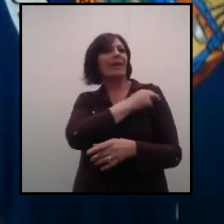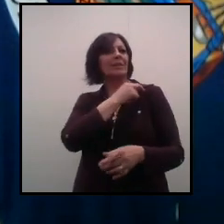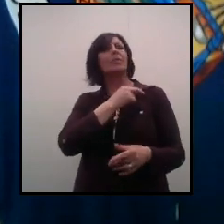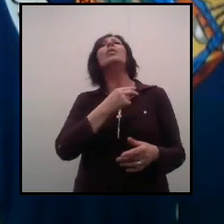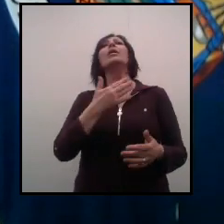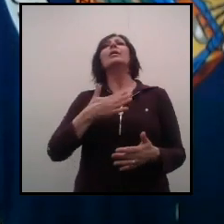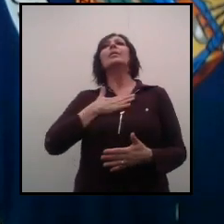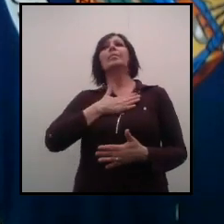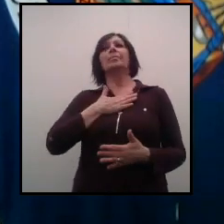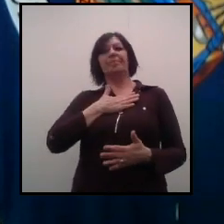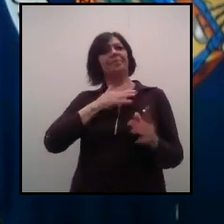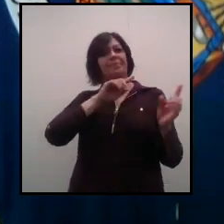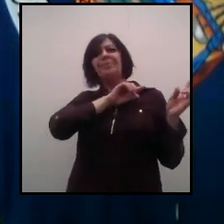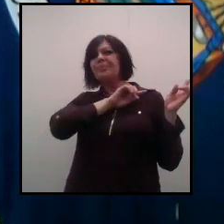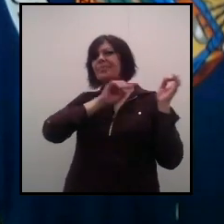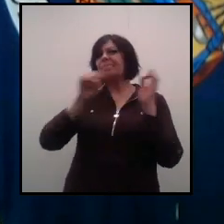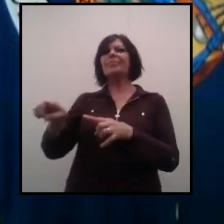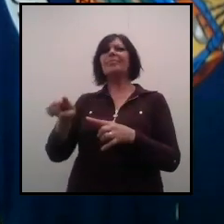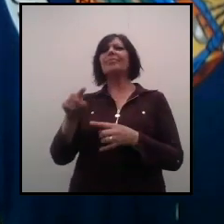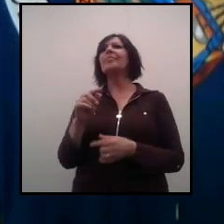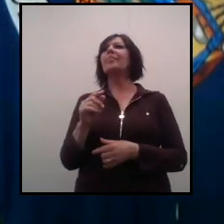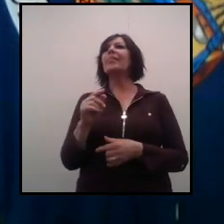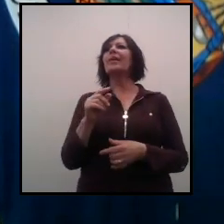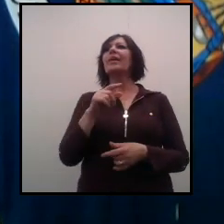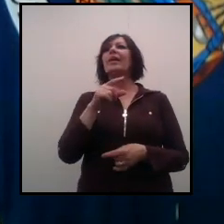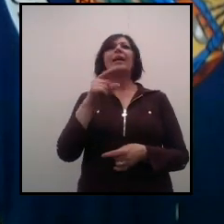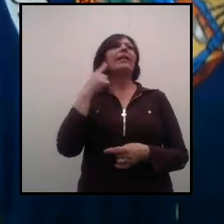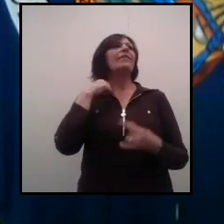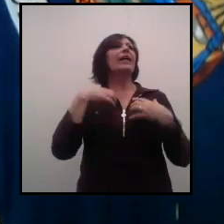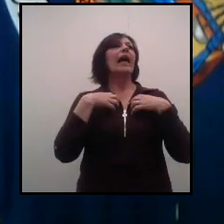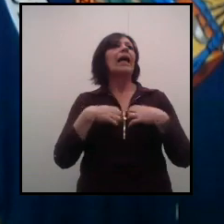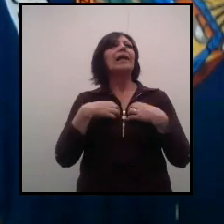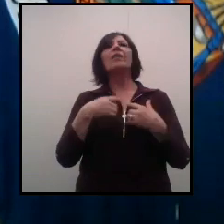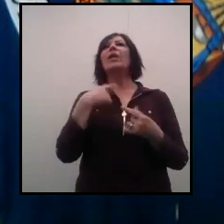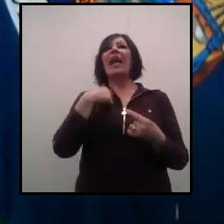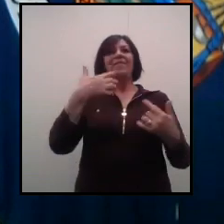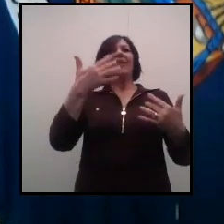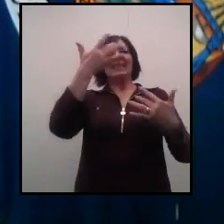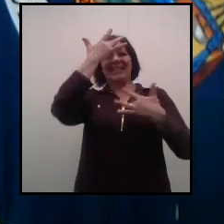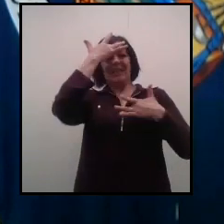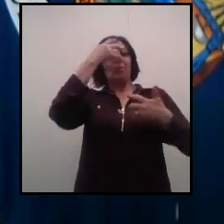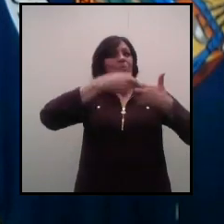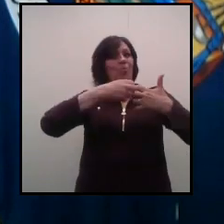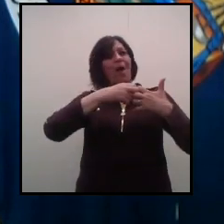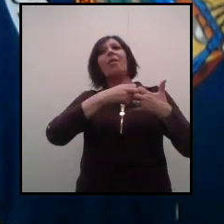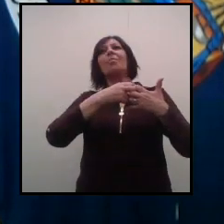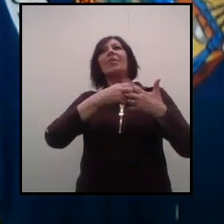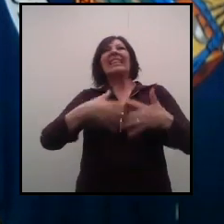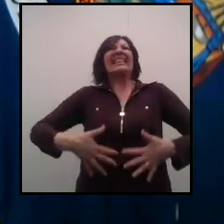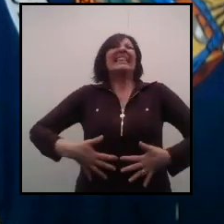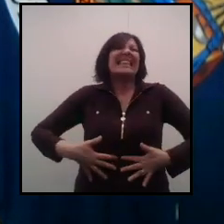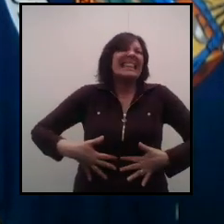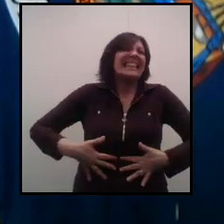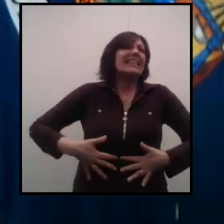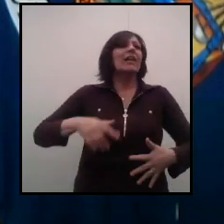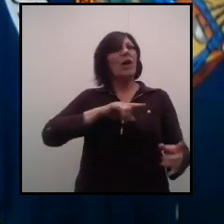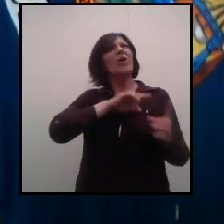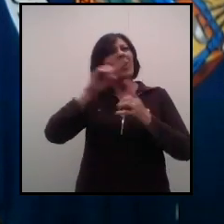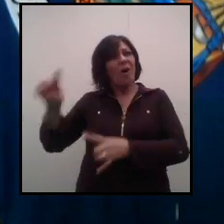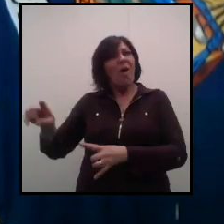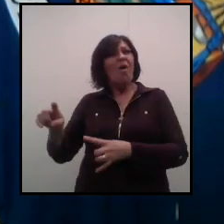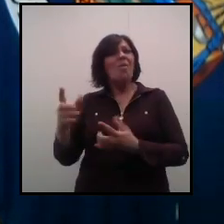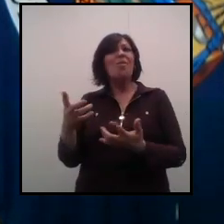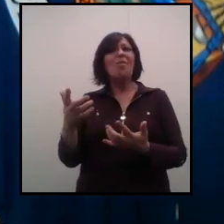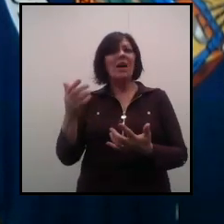lung disease exacerbations like asthma or cancer. Or belly pain that could be corrected